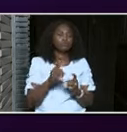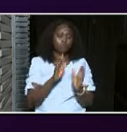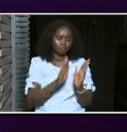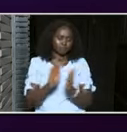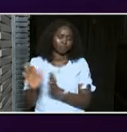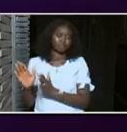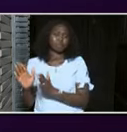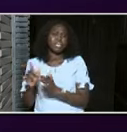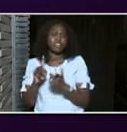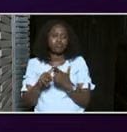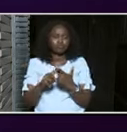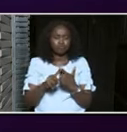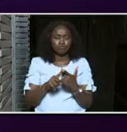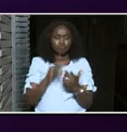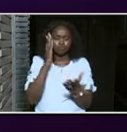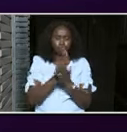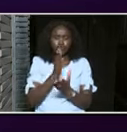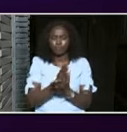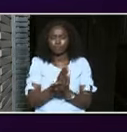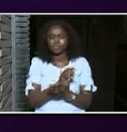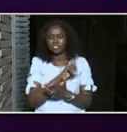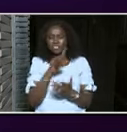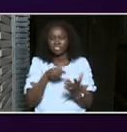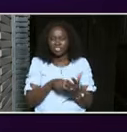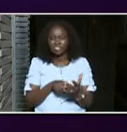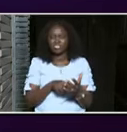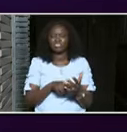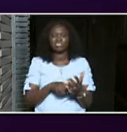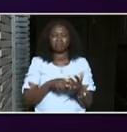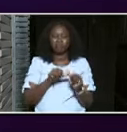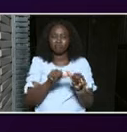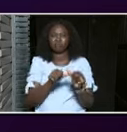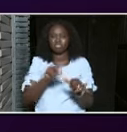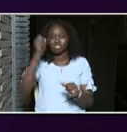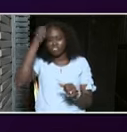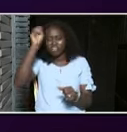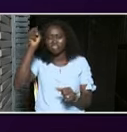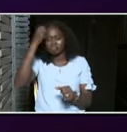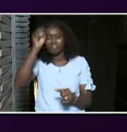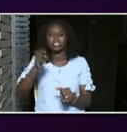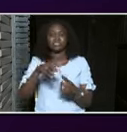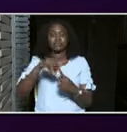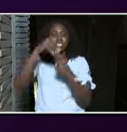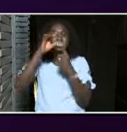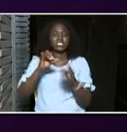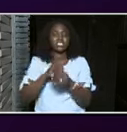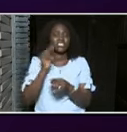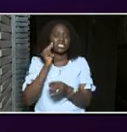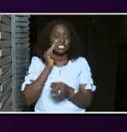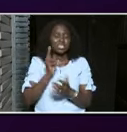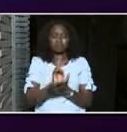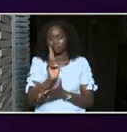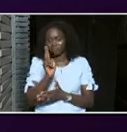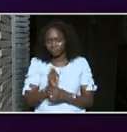how do you intend to curb this menace of incessant strike, particularly in Nigerian tertiary institutions? And also, how do you intend